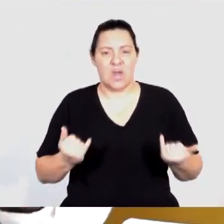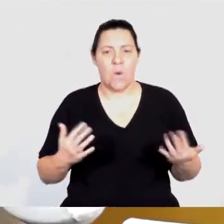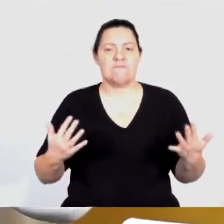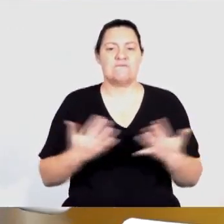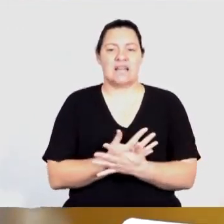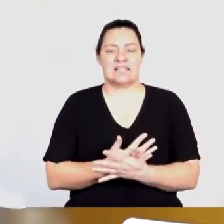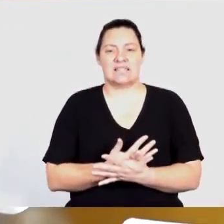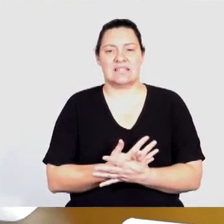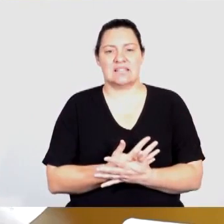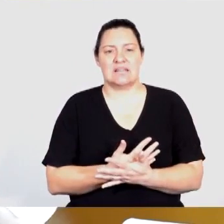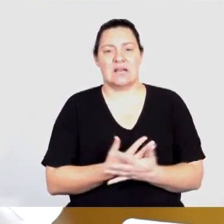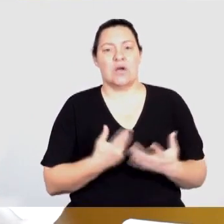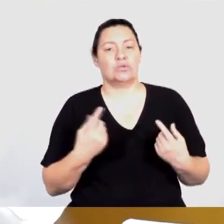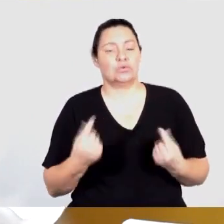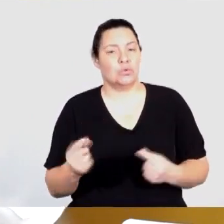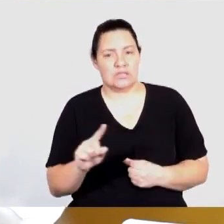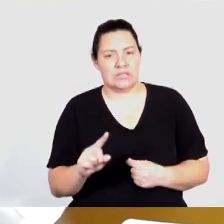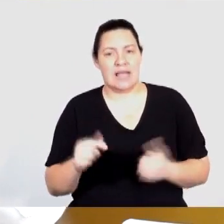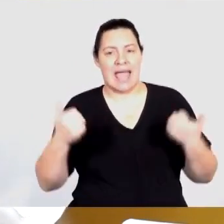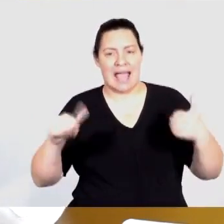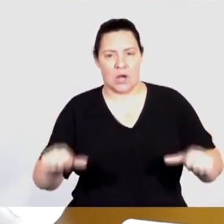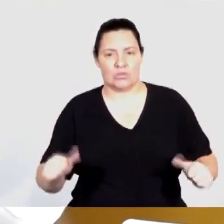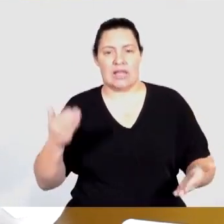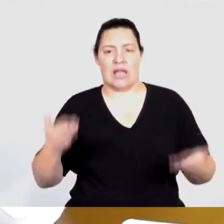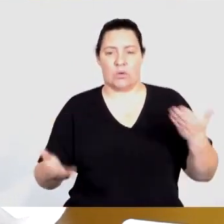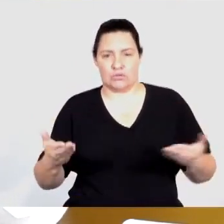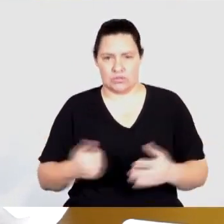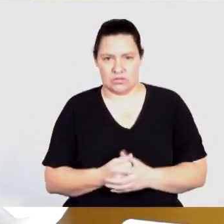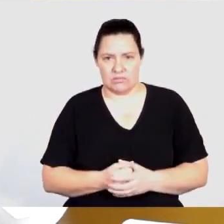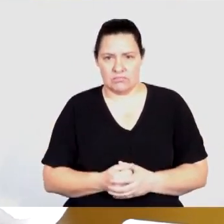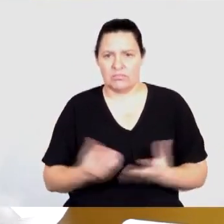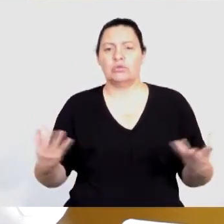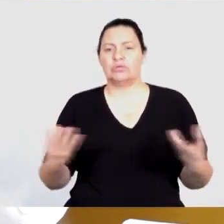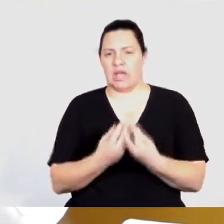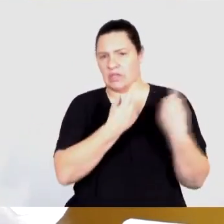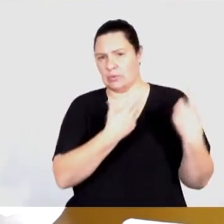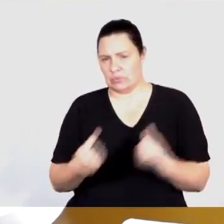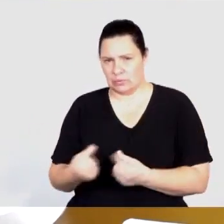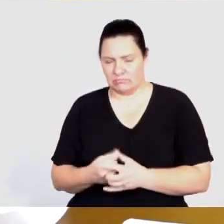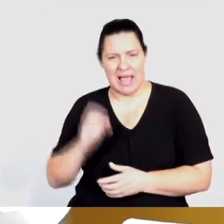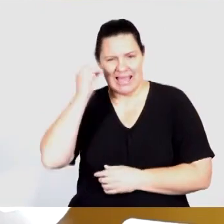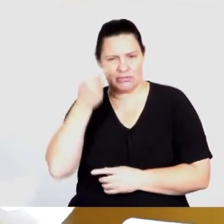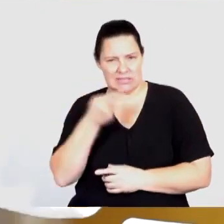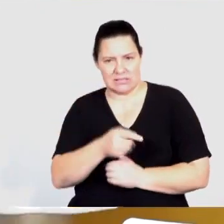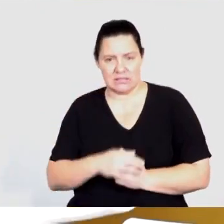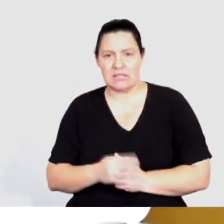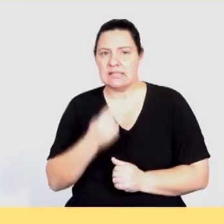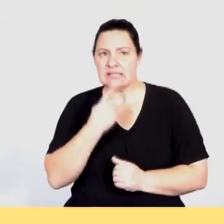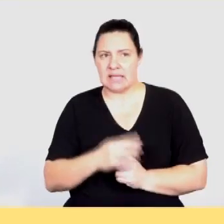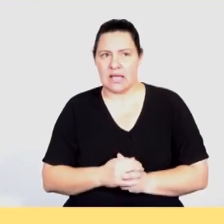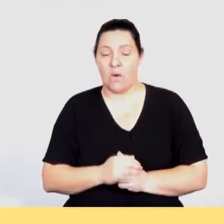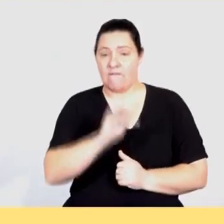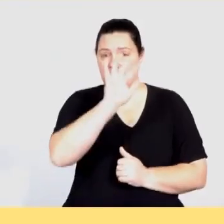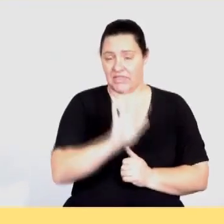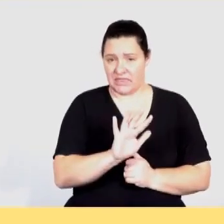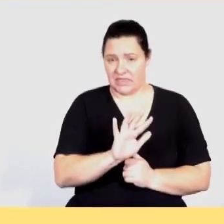I'm going to quickly now do with you the accounting equation. Please, let's do this together. Very, very interesting. It